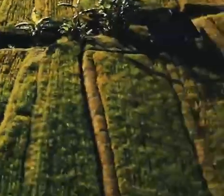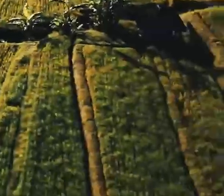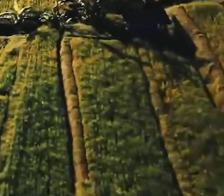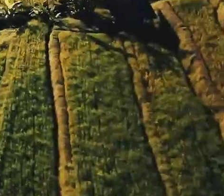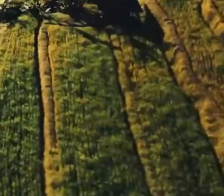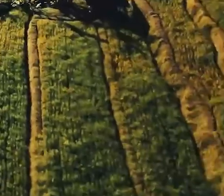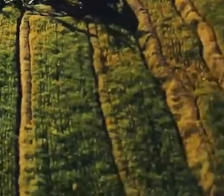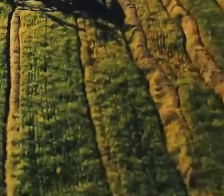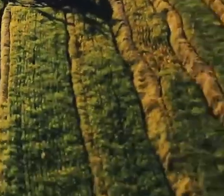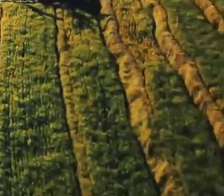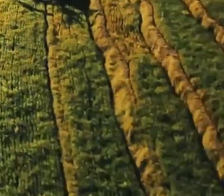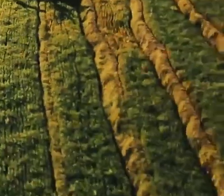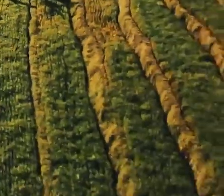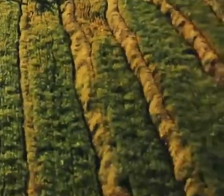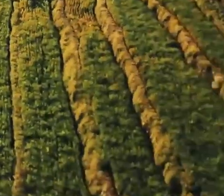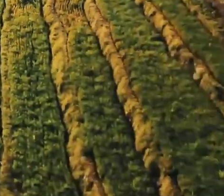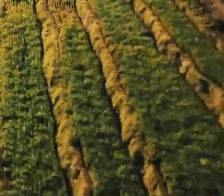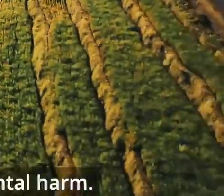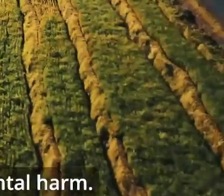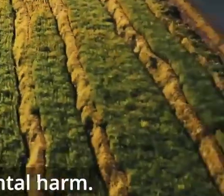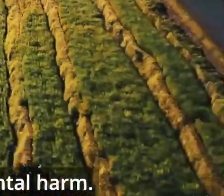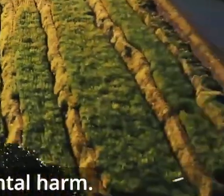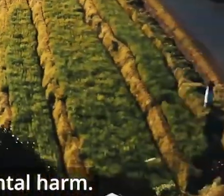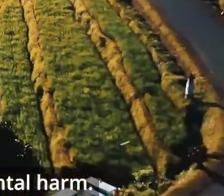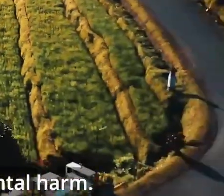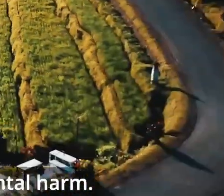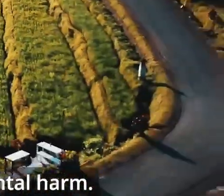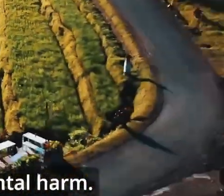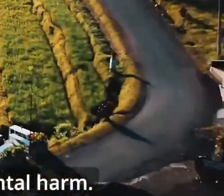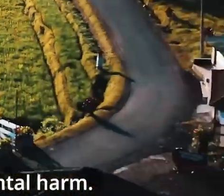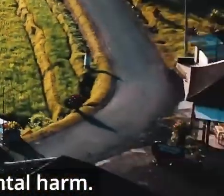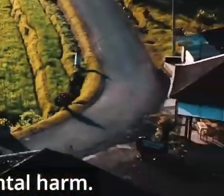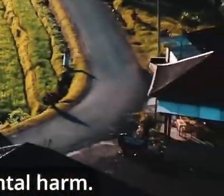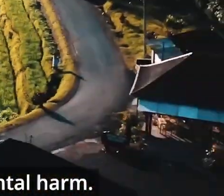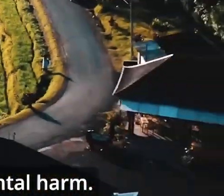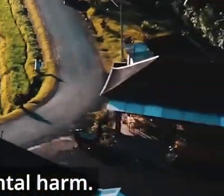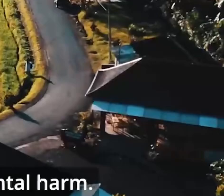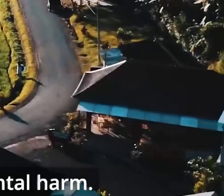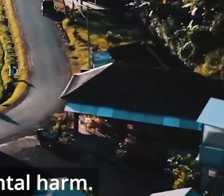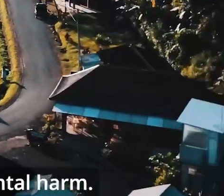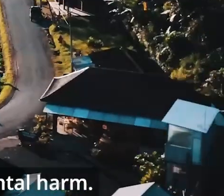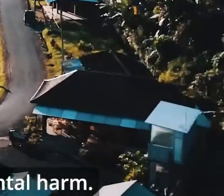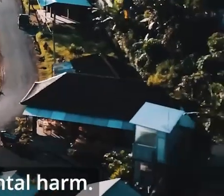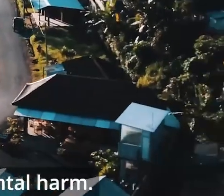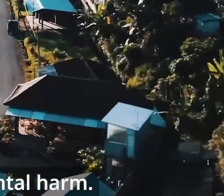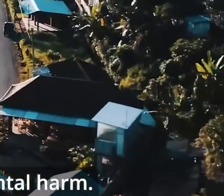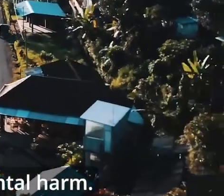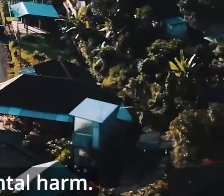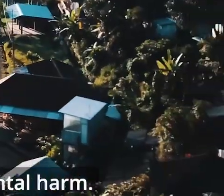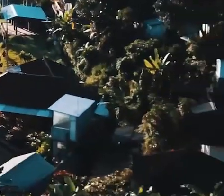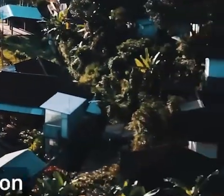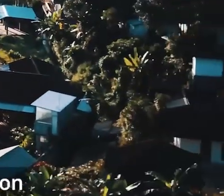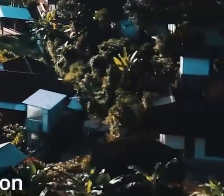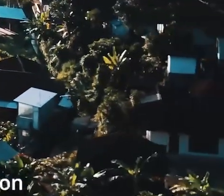Principle 3, environmentally integrated, helps find nature-based solutions to minimize environmental